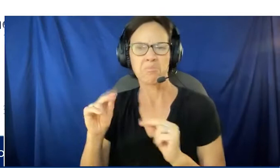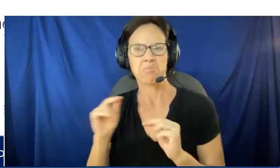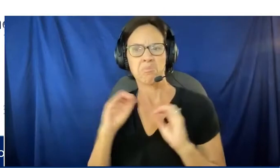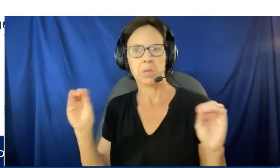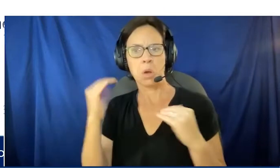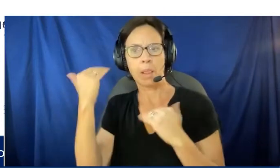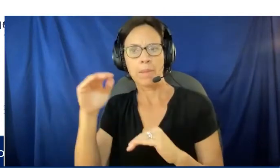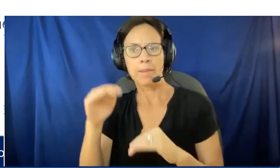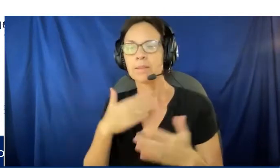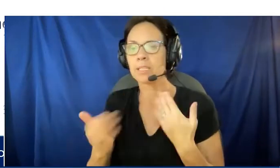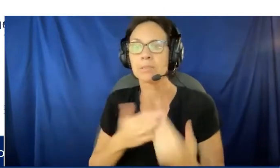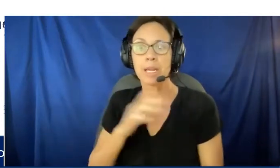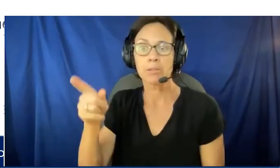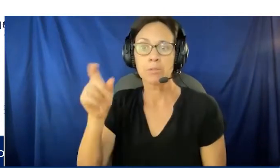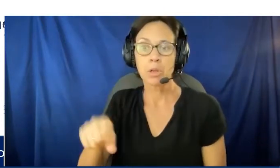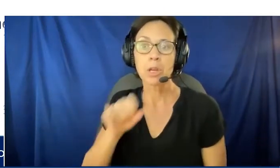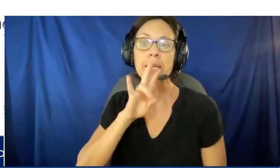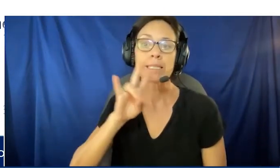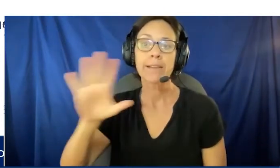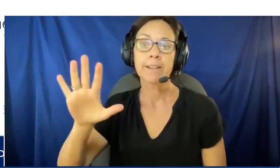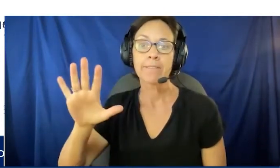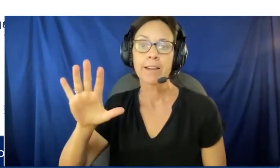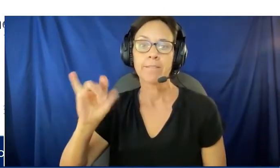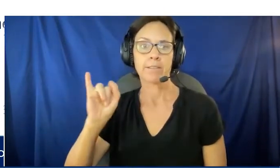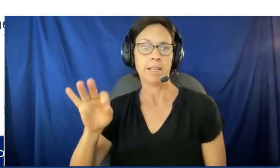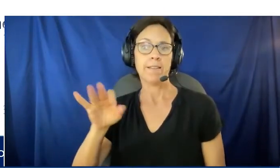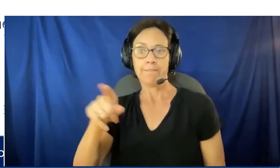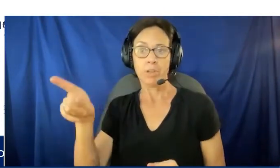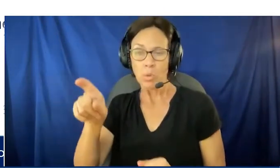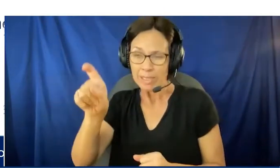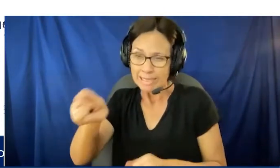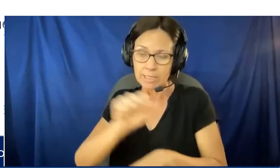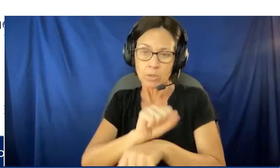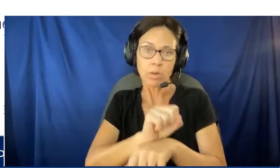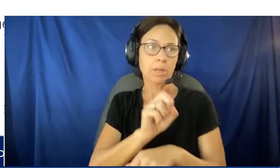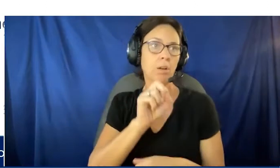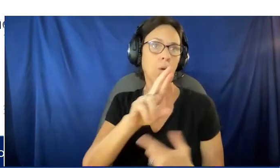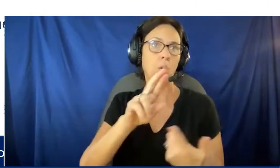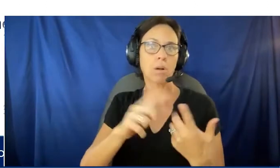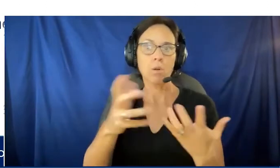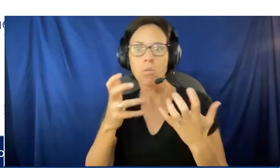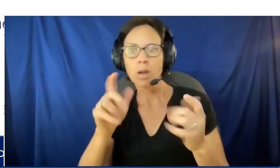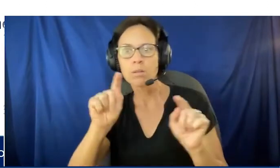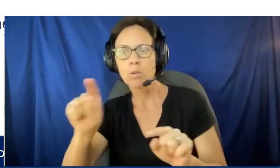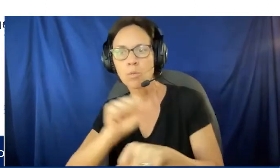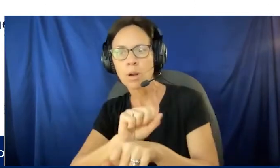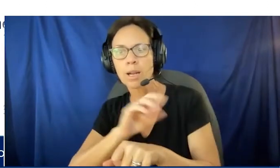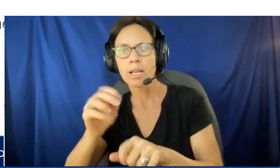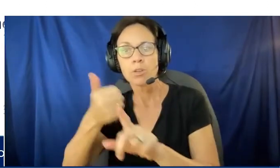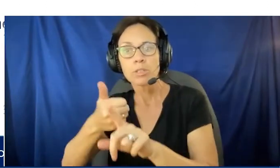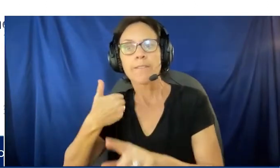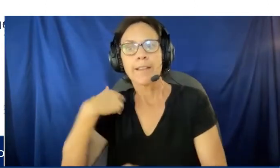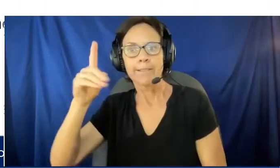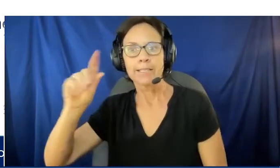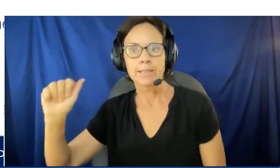you're 75, if you need to go to work, want to go to work, and you have disabling conditions